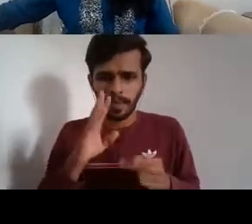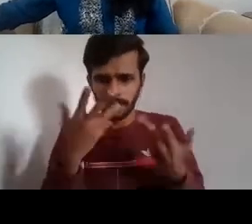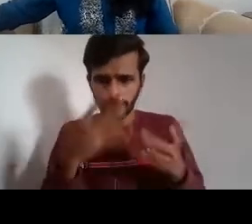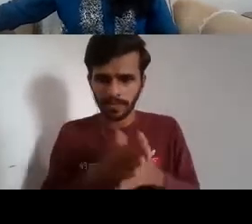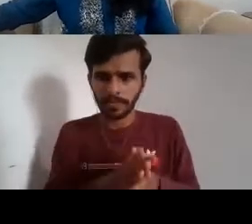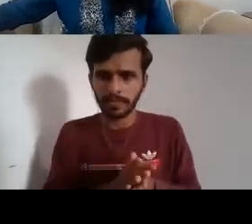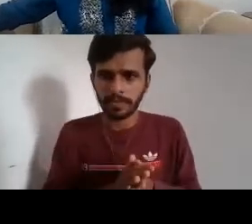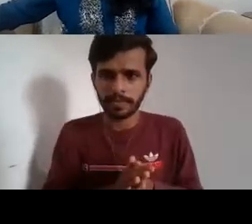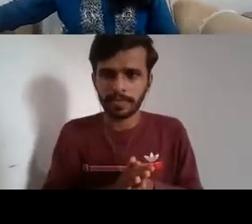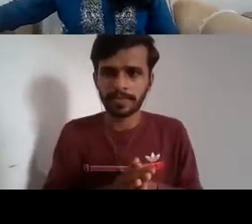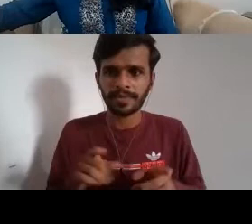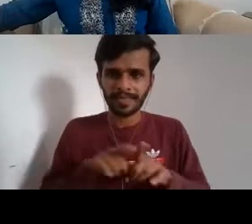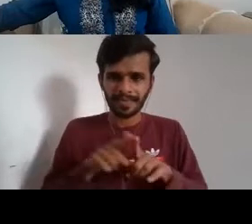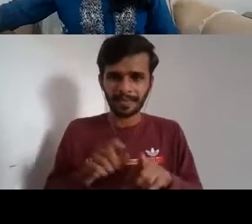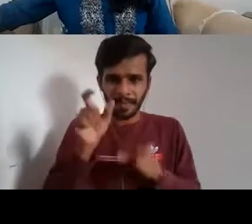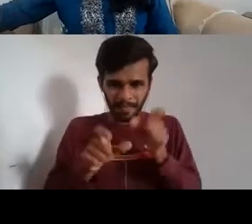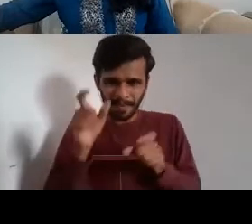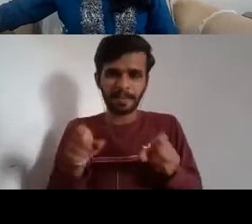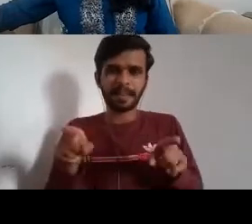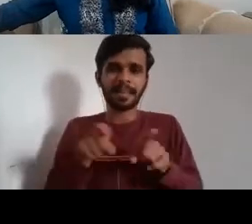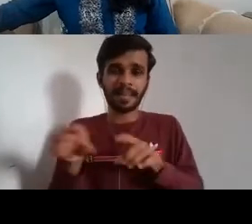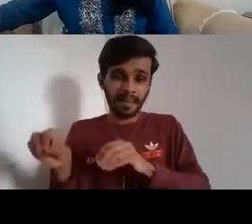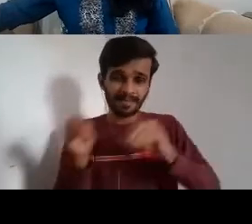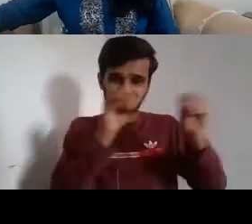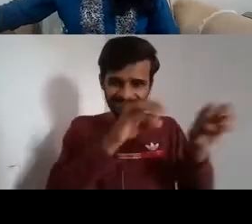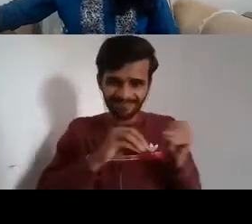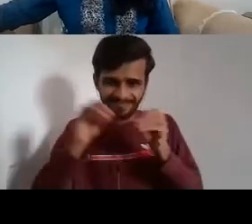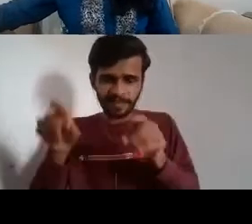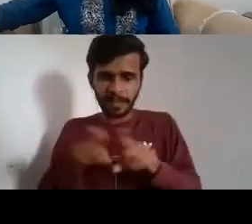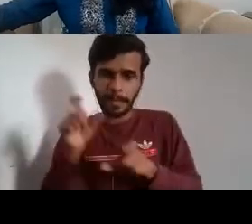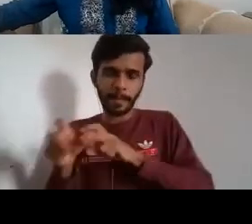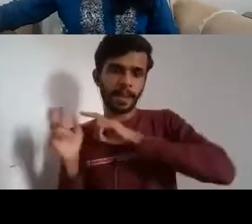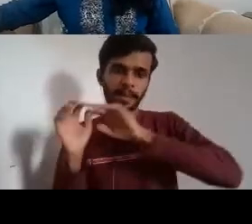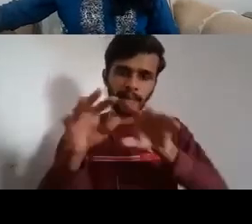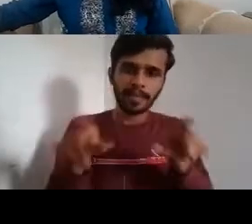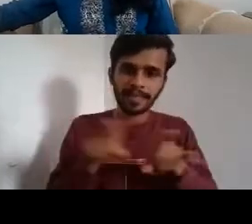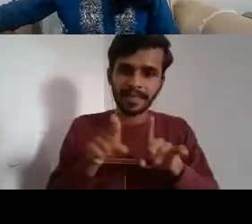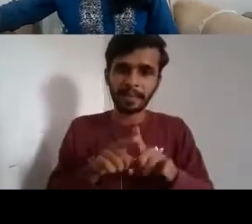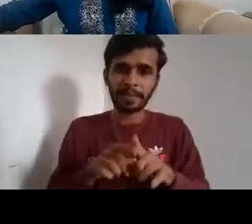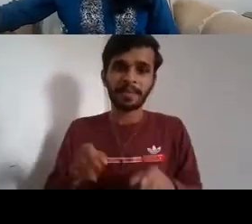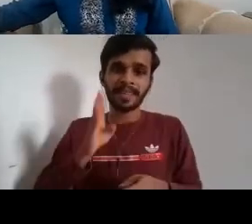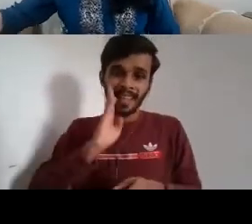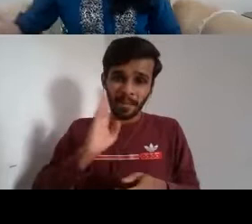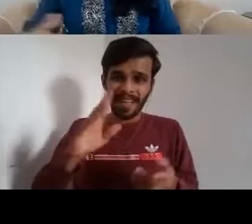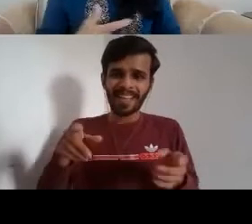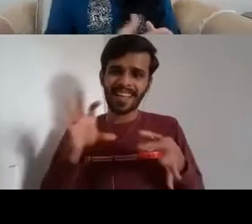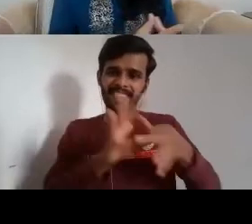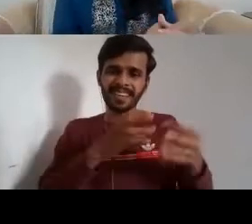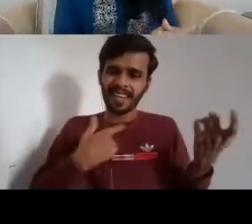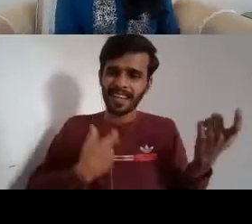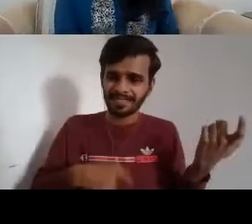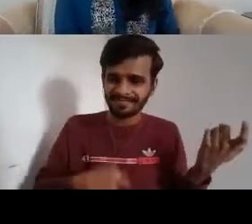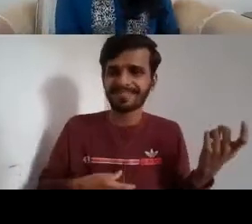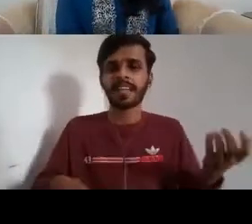colonizations moved people around the world, their musical instruments migrated with them.